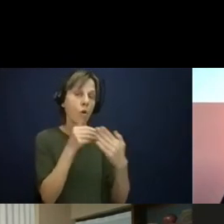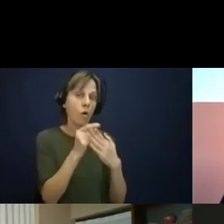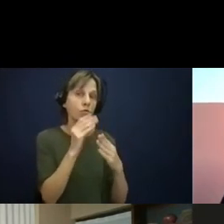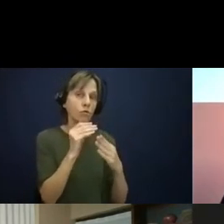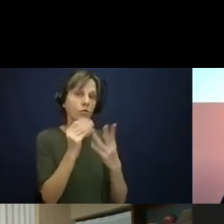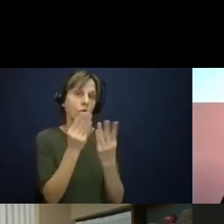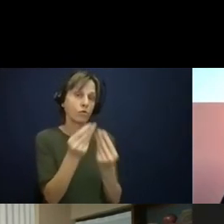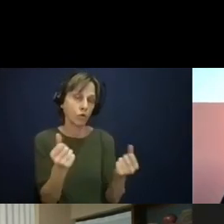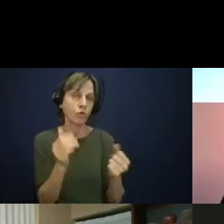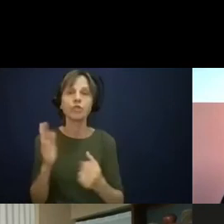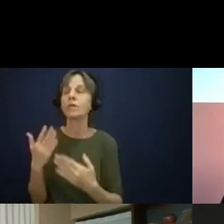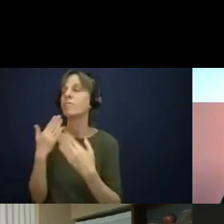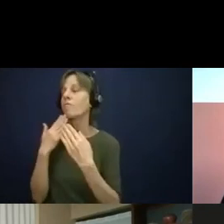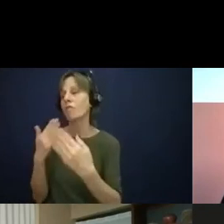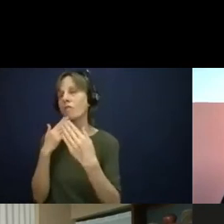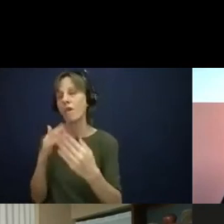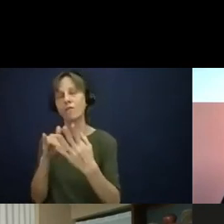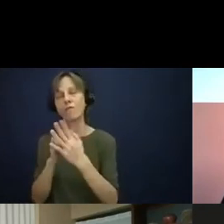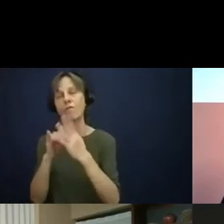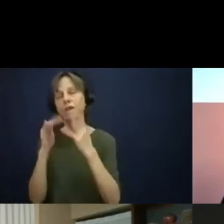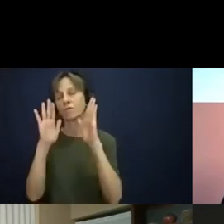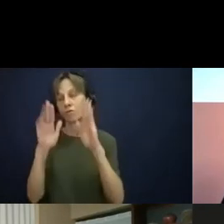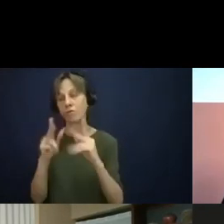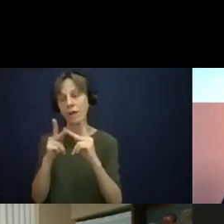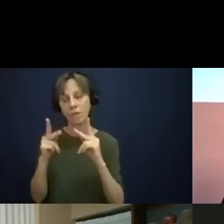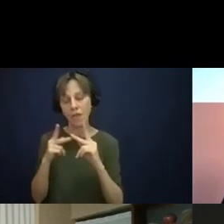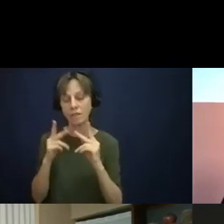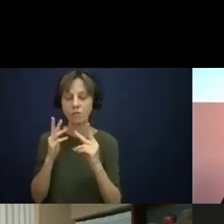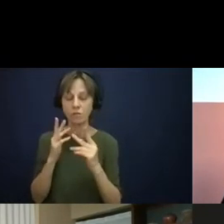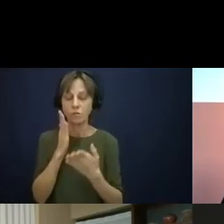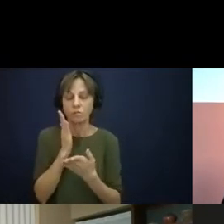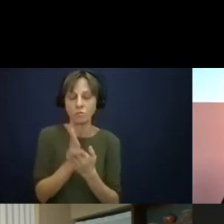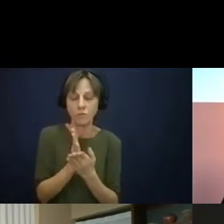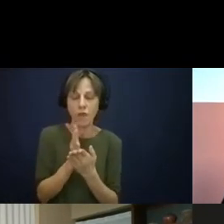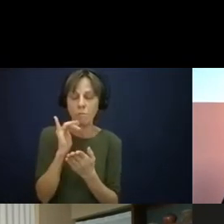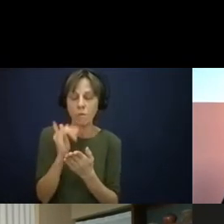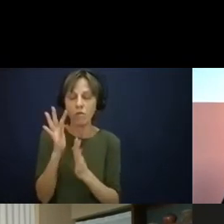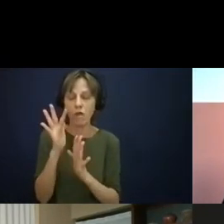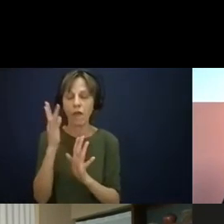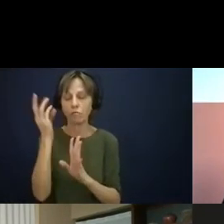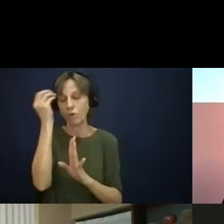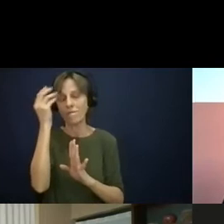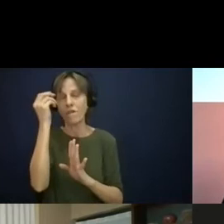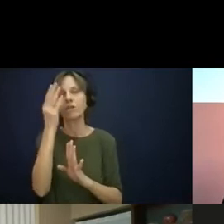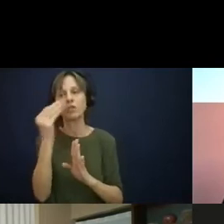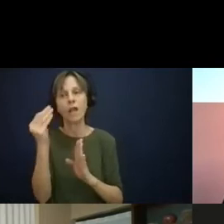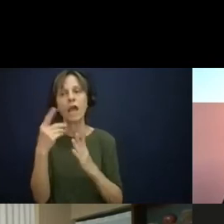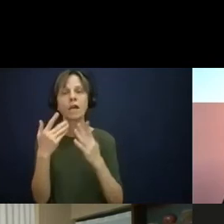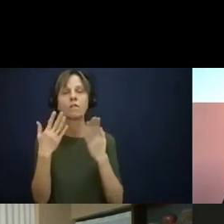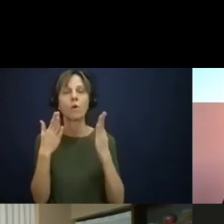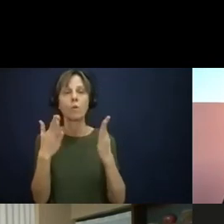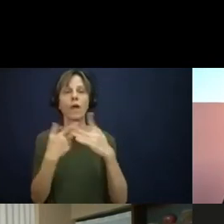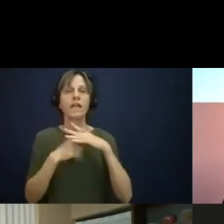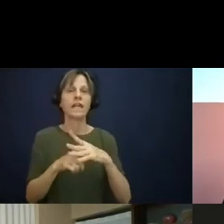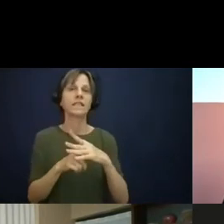Thank you, Christina. That is a great place to end those opening reflections and to kick us off, because I think that is the sentiment